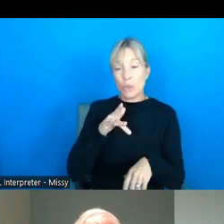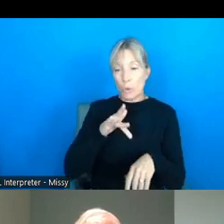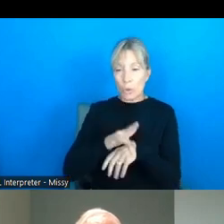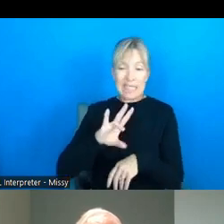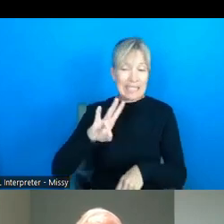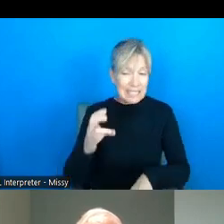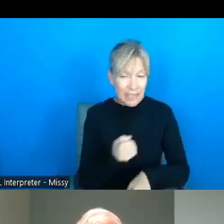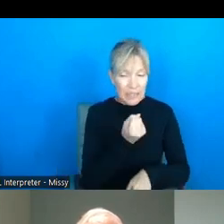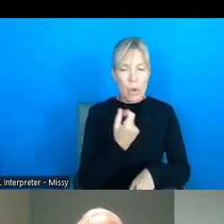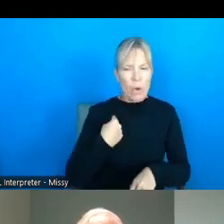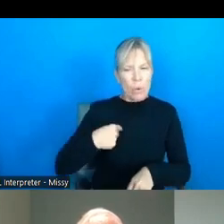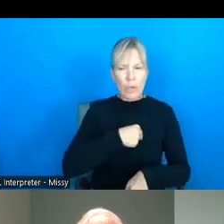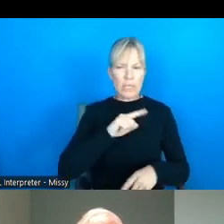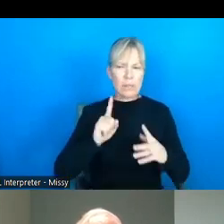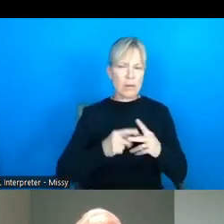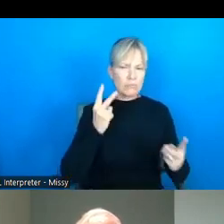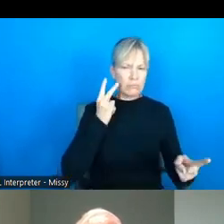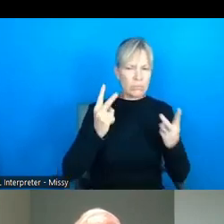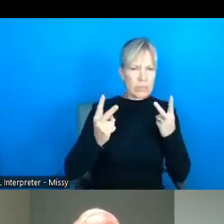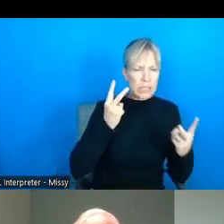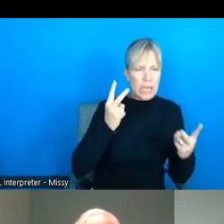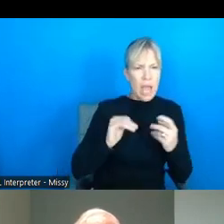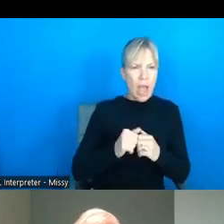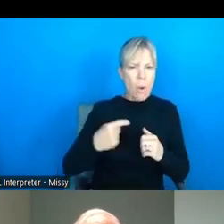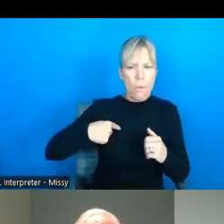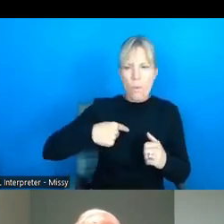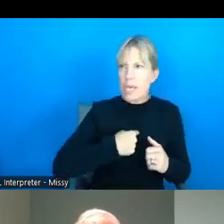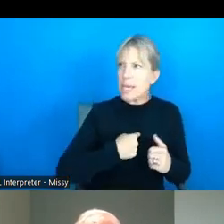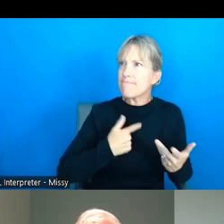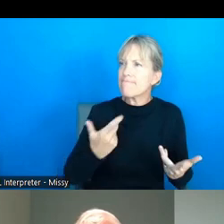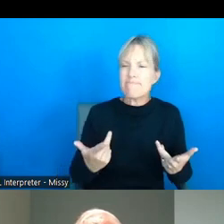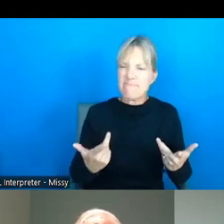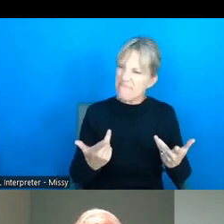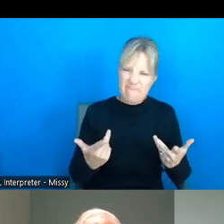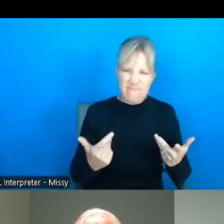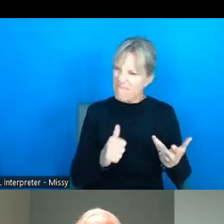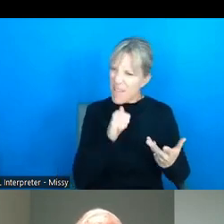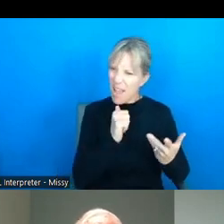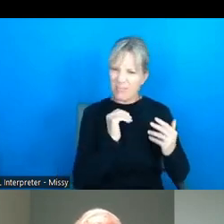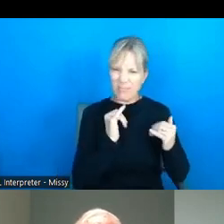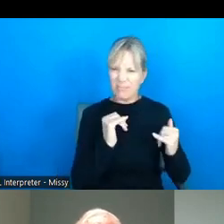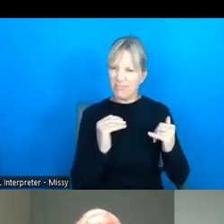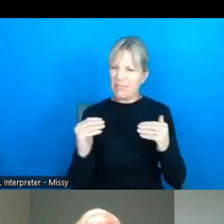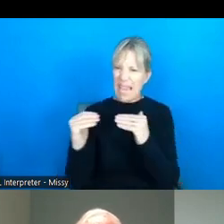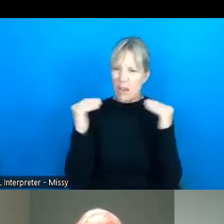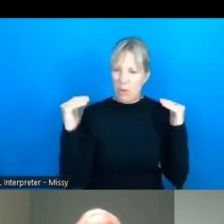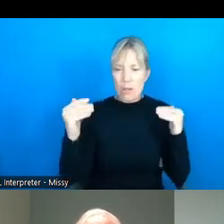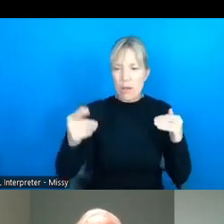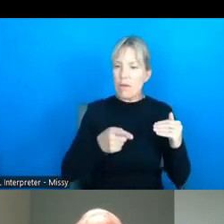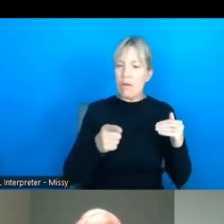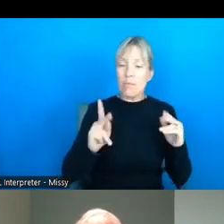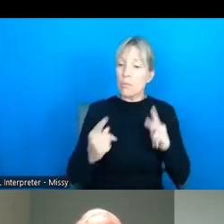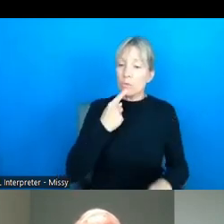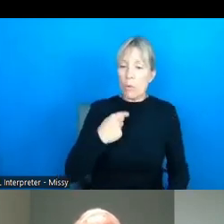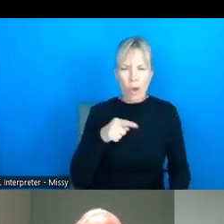1970s began to see how we were not treated equally. I, for example, was told I couldn't